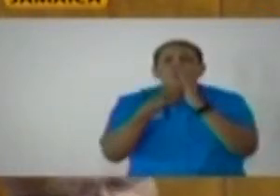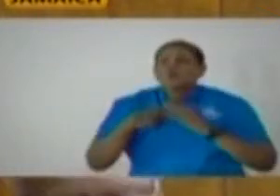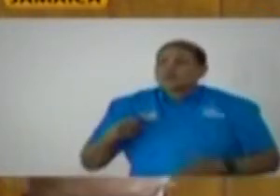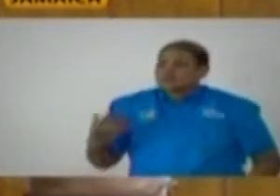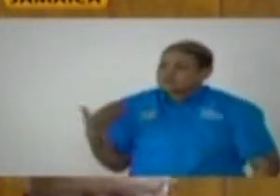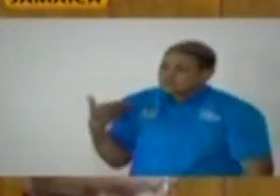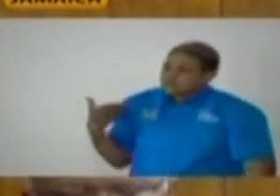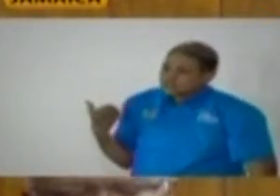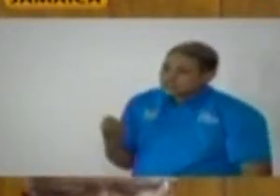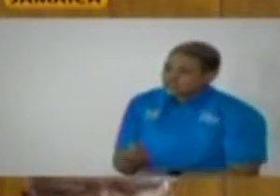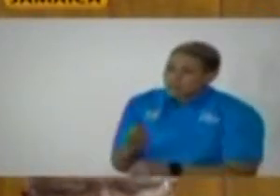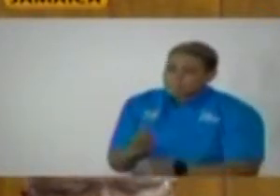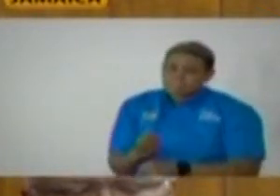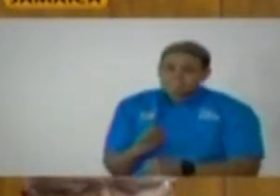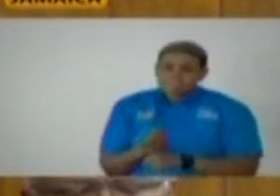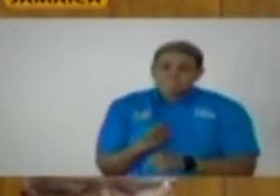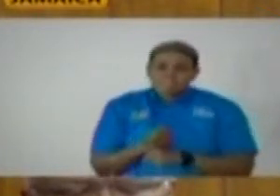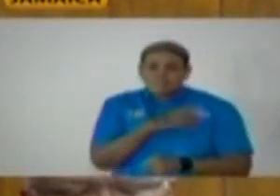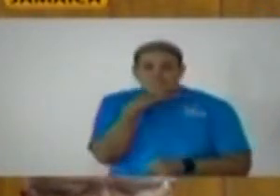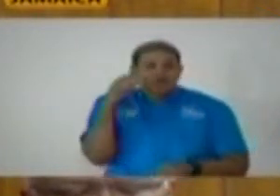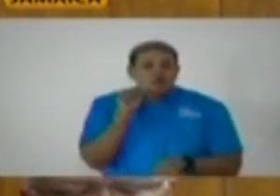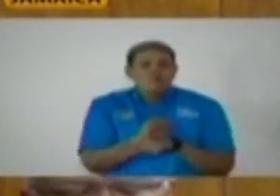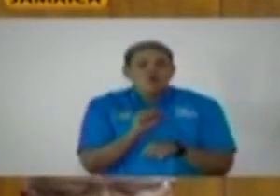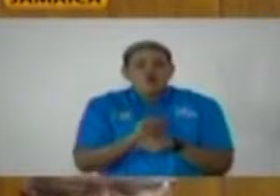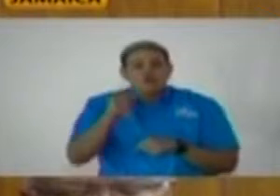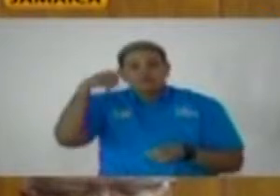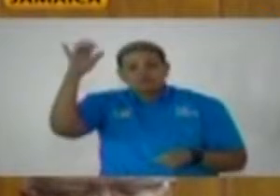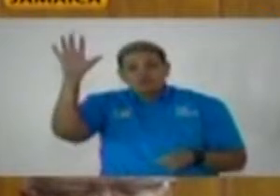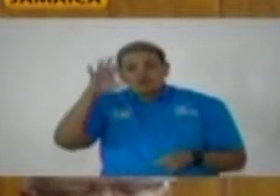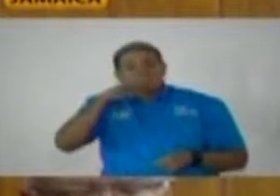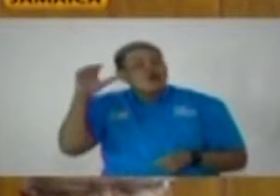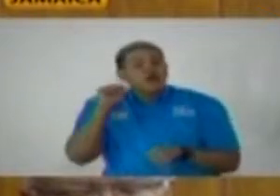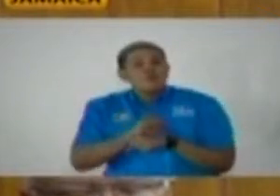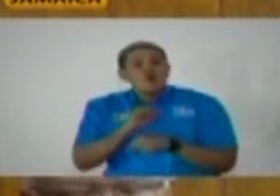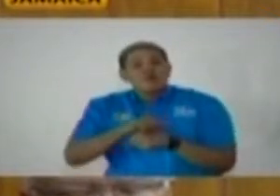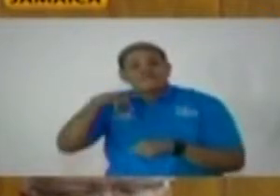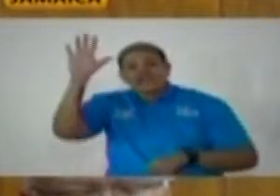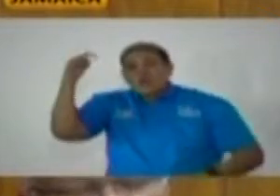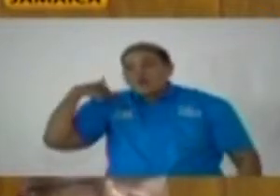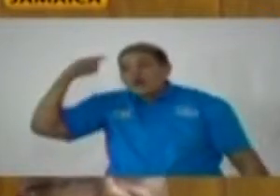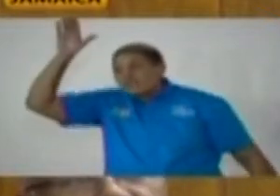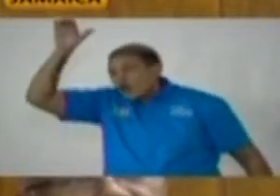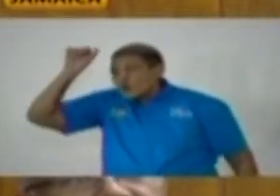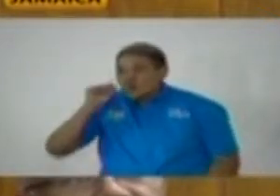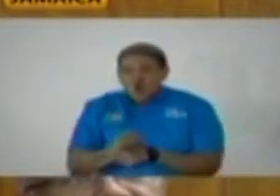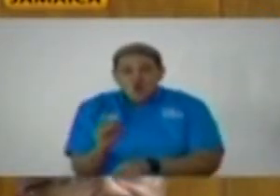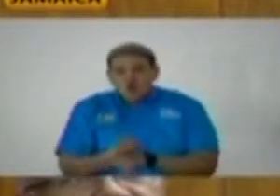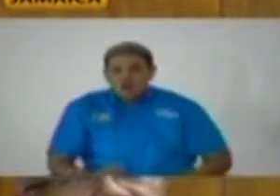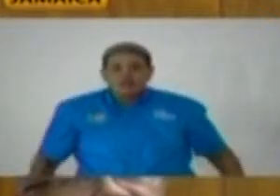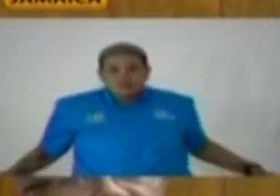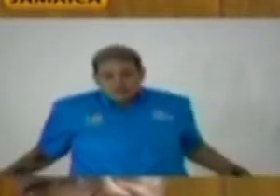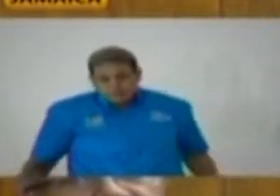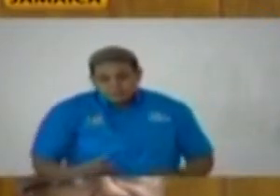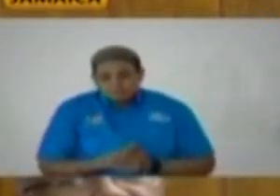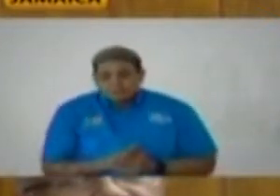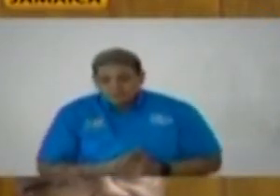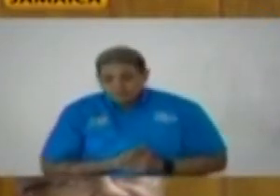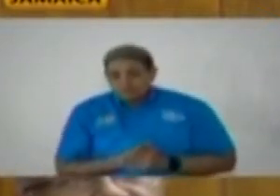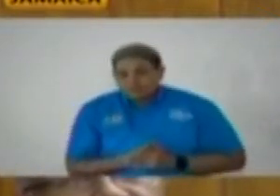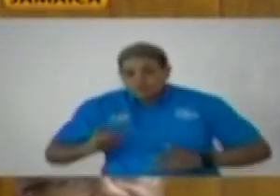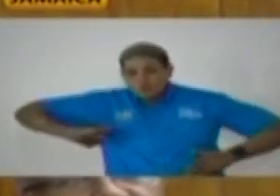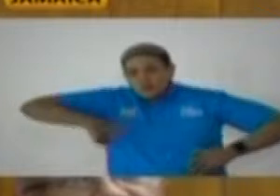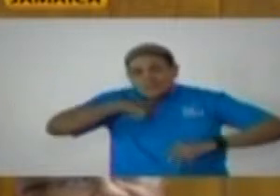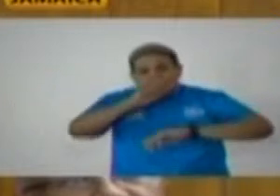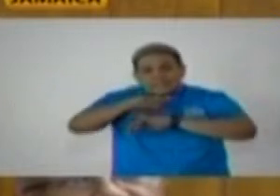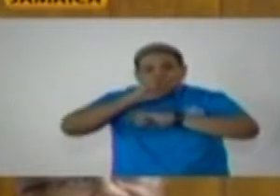here? Farm work ticket. Farm work ticket. So, Madam Speaker, we need